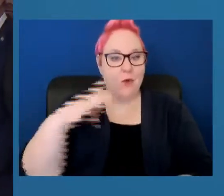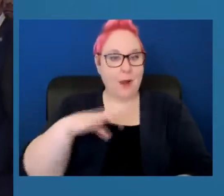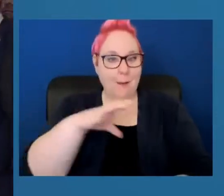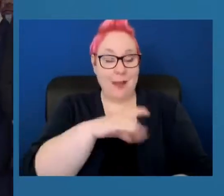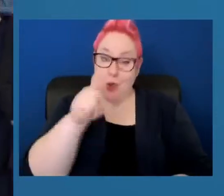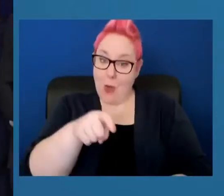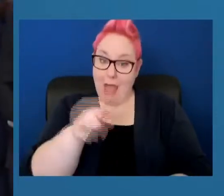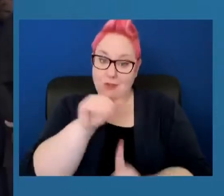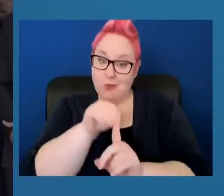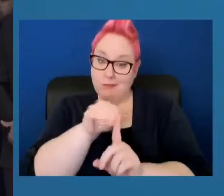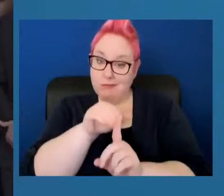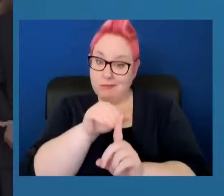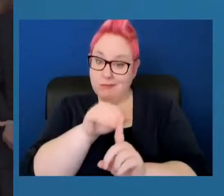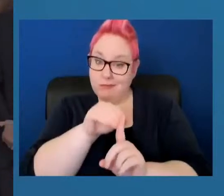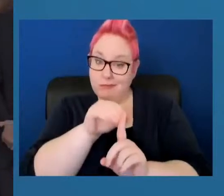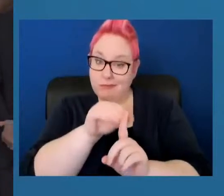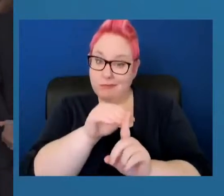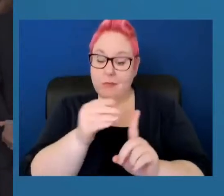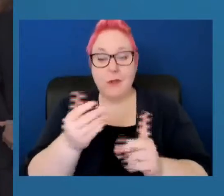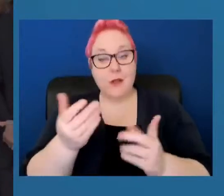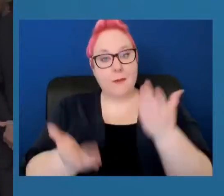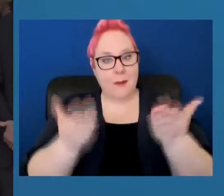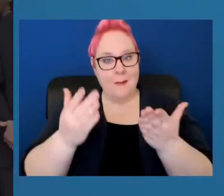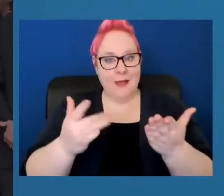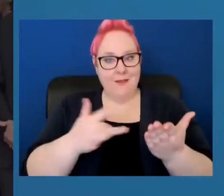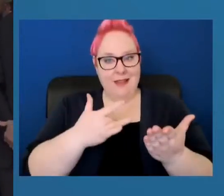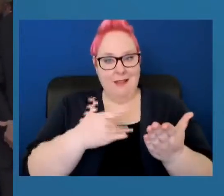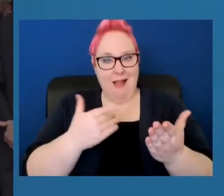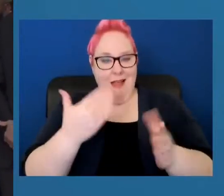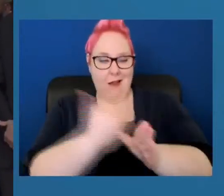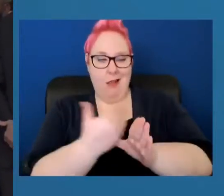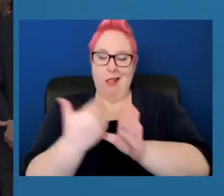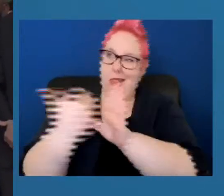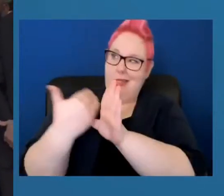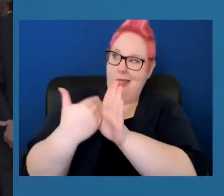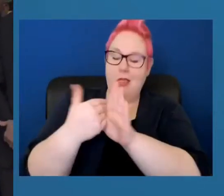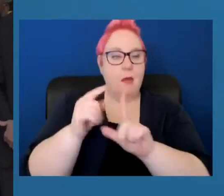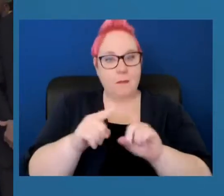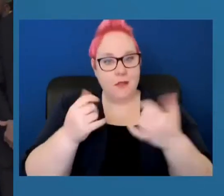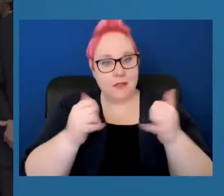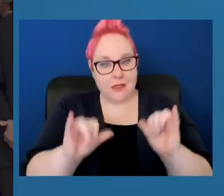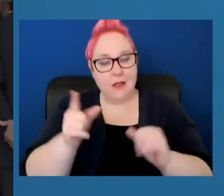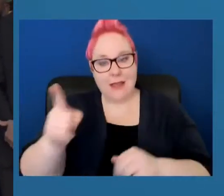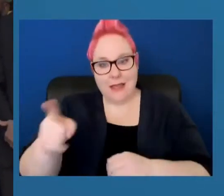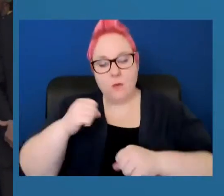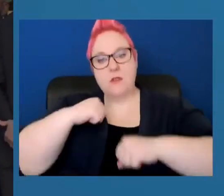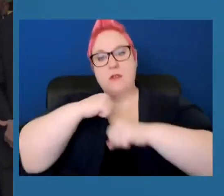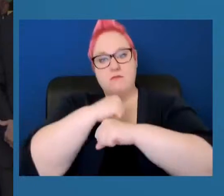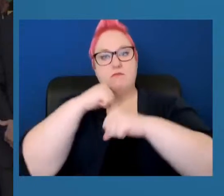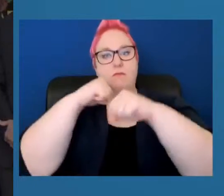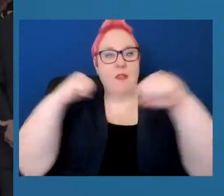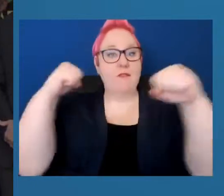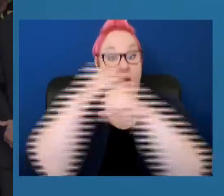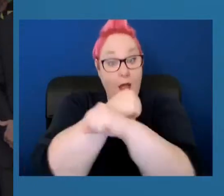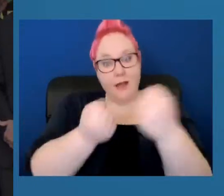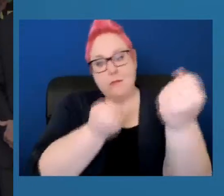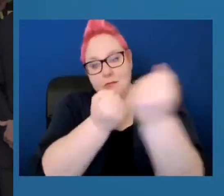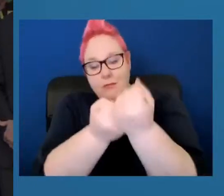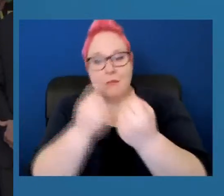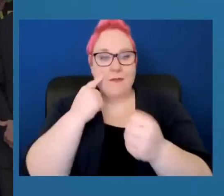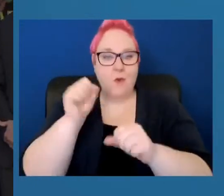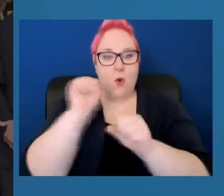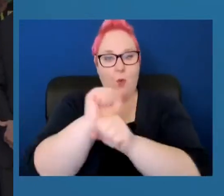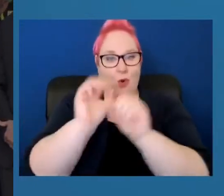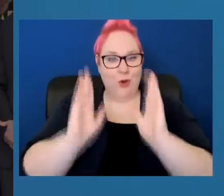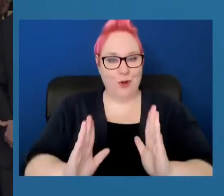you're annoying people, but Harry was standing up for working people across the state. And so I want to bring forward our